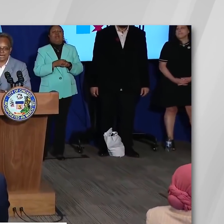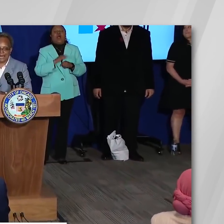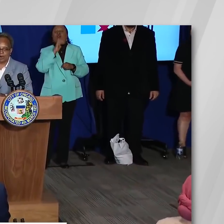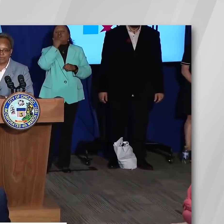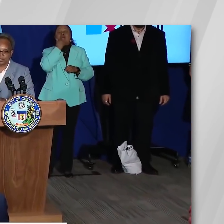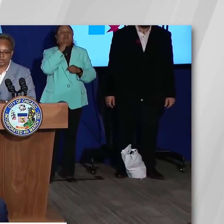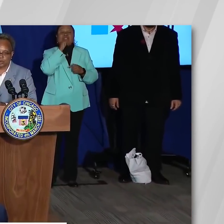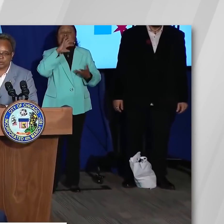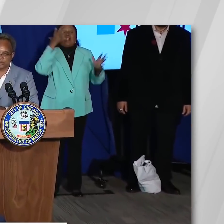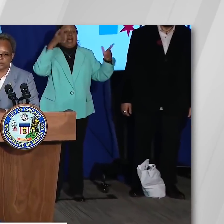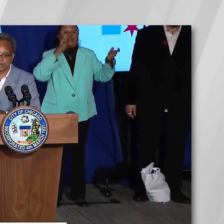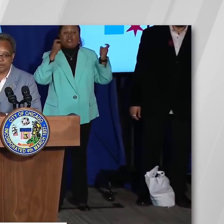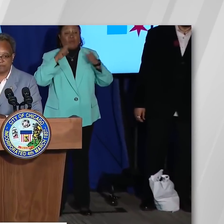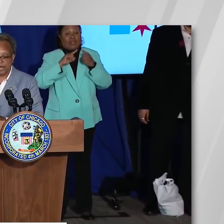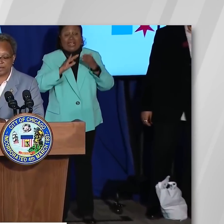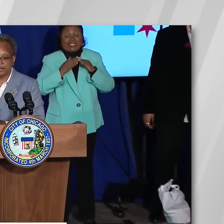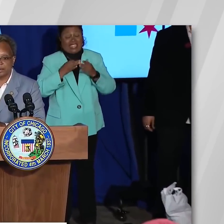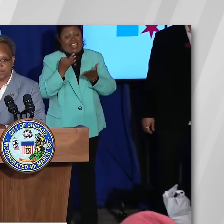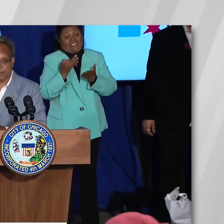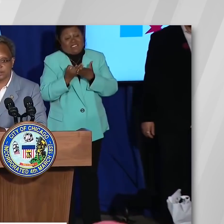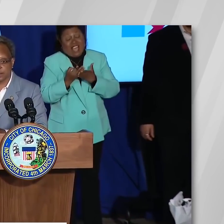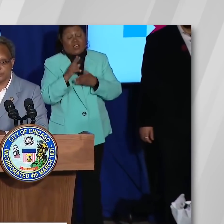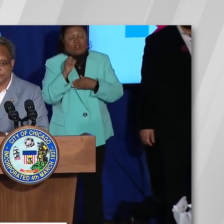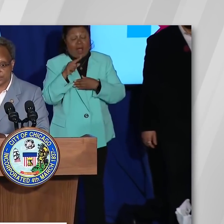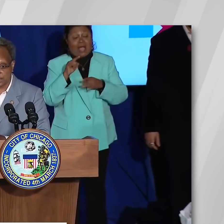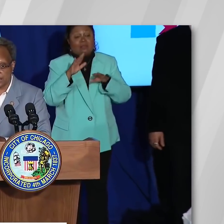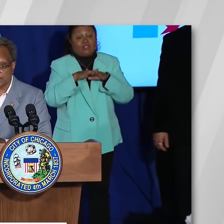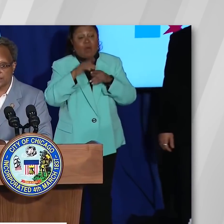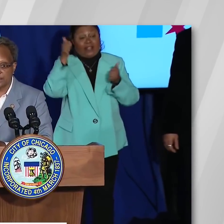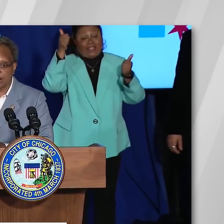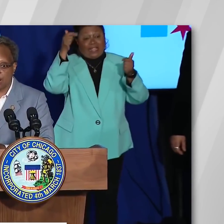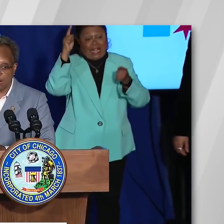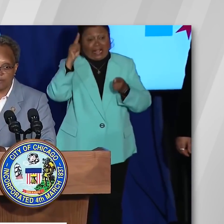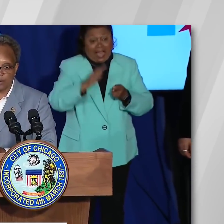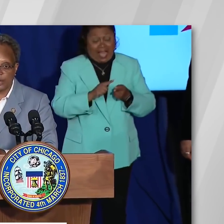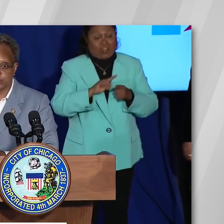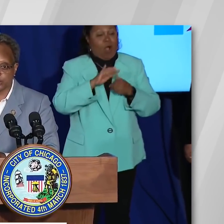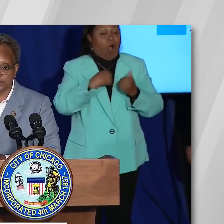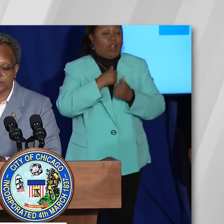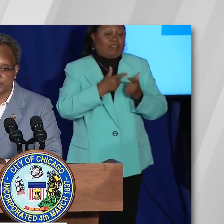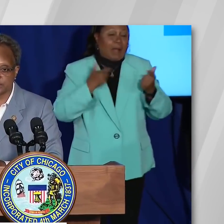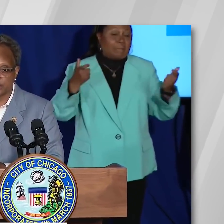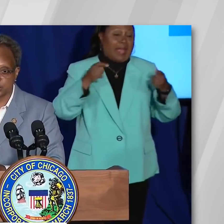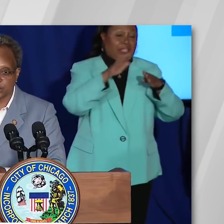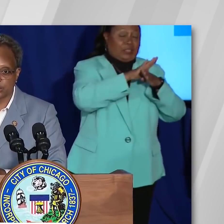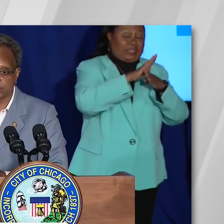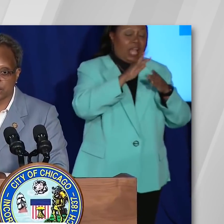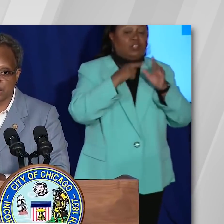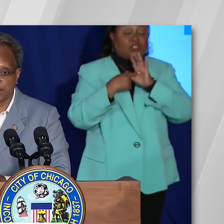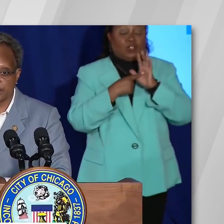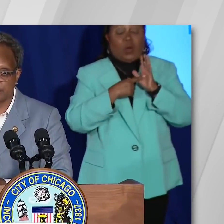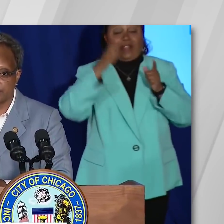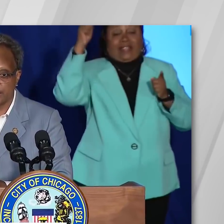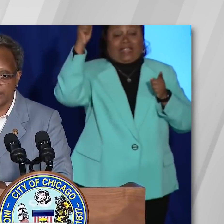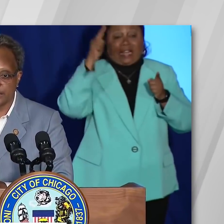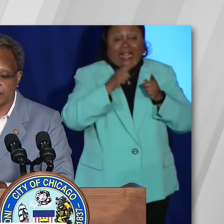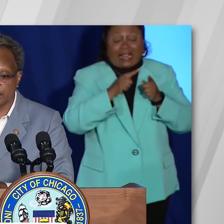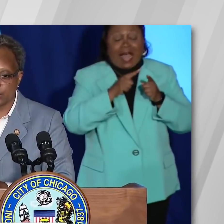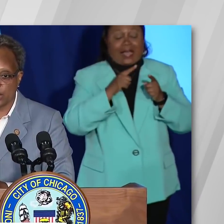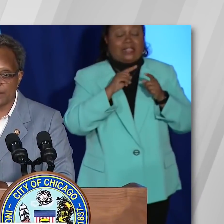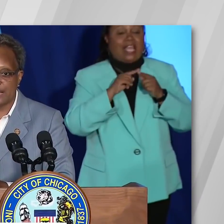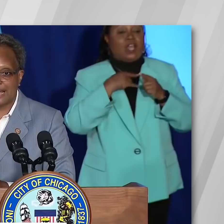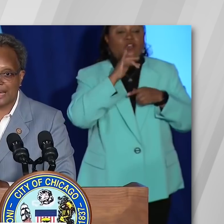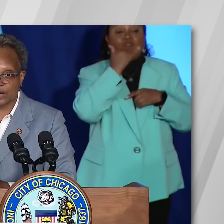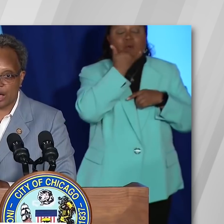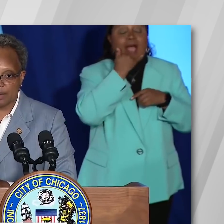Crime is not out of control in our city. In fact, crime is on the decline. All of our major indices showed a decline